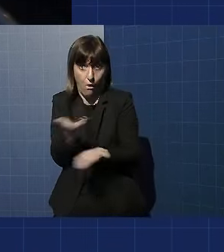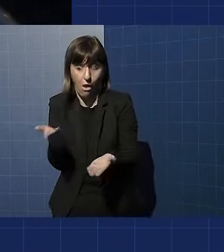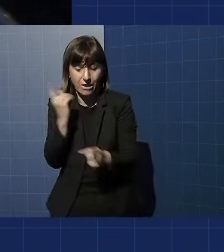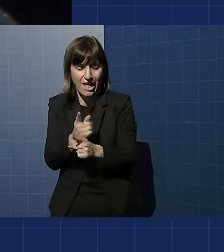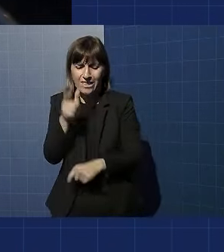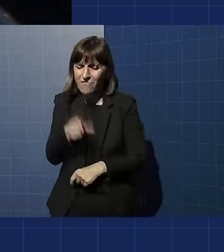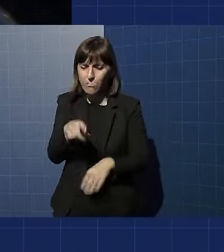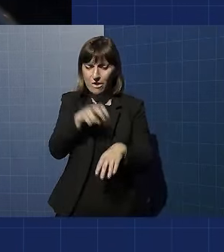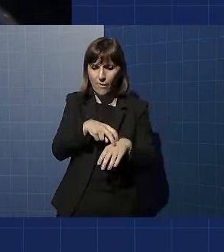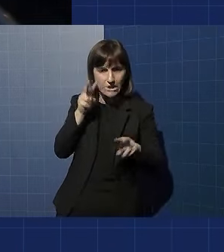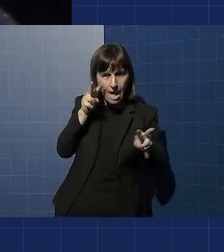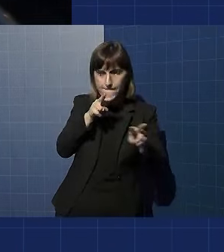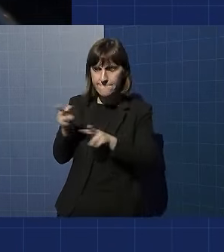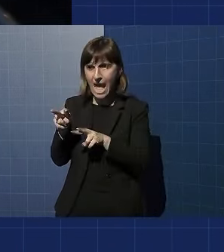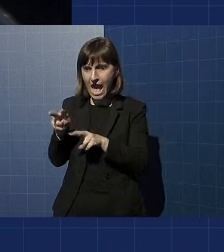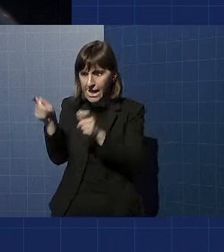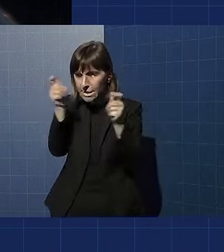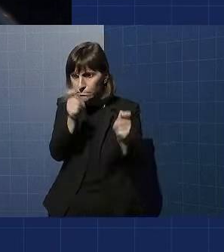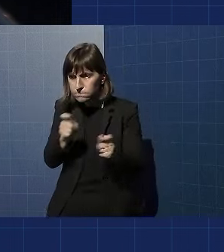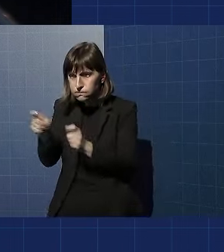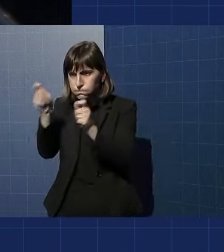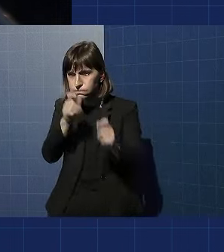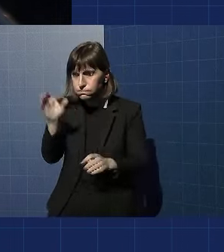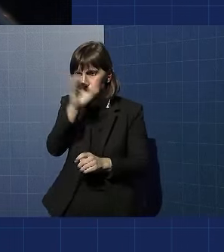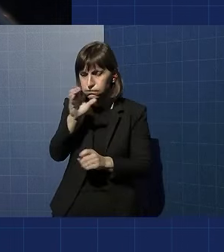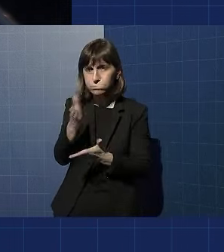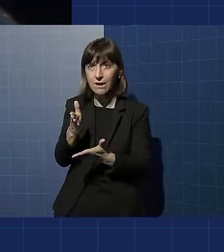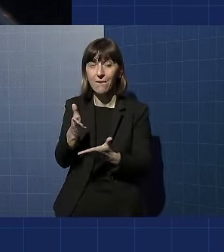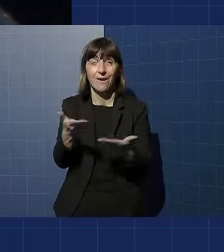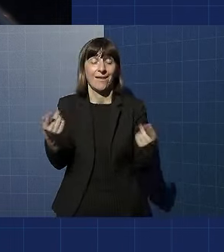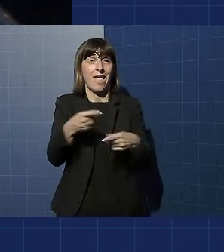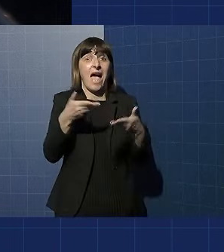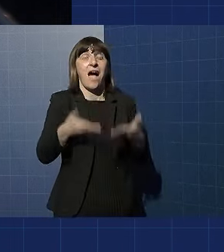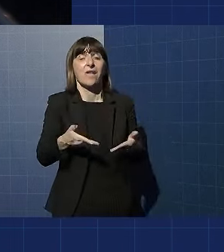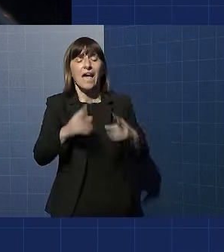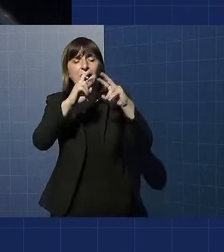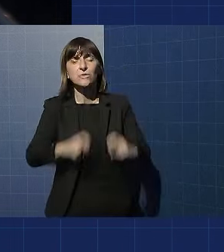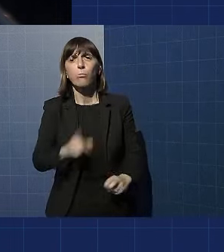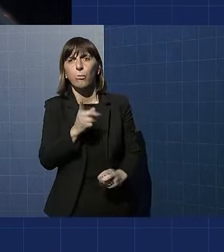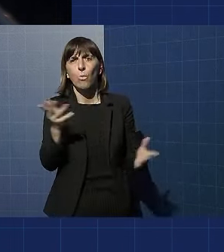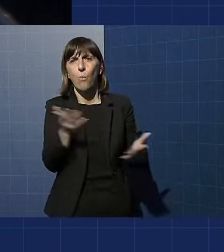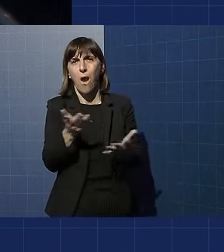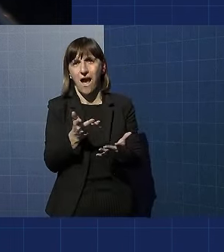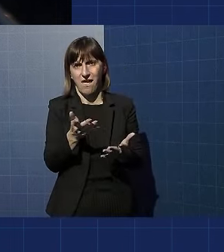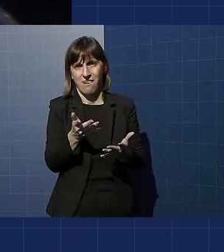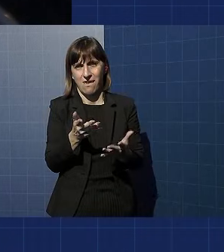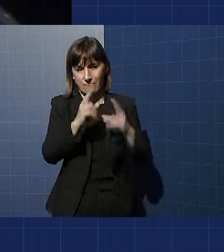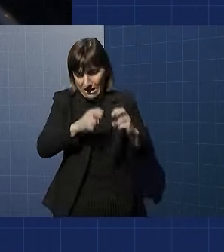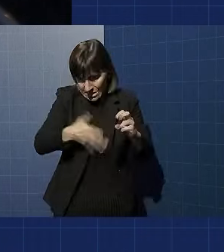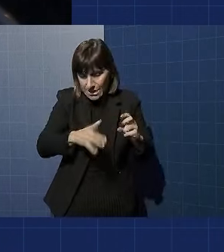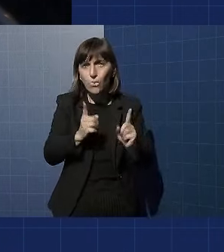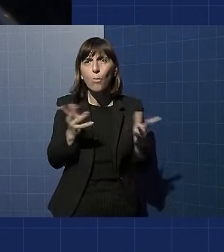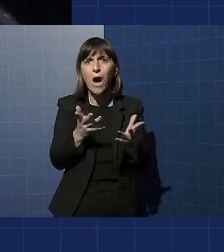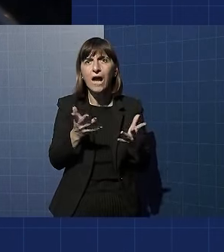is what that would look like. For example, like a pot where you would put the astronauts in and what level of support you would